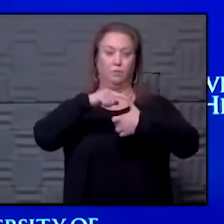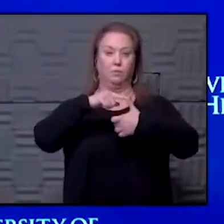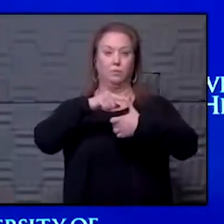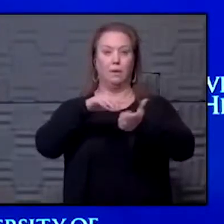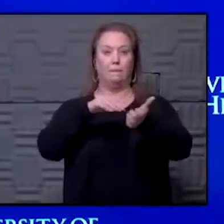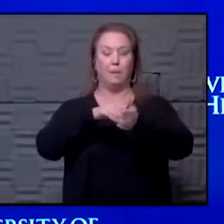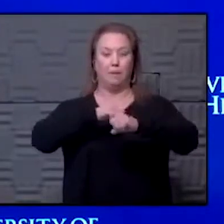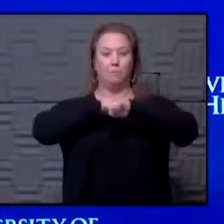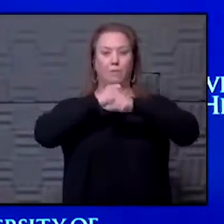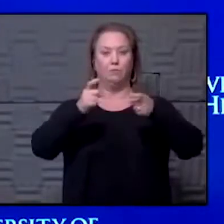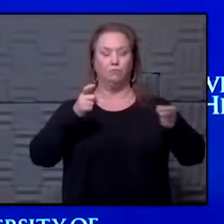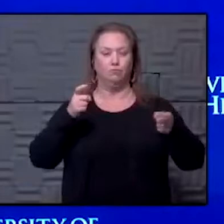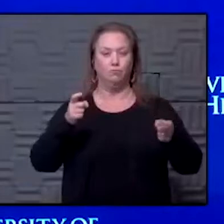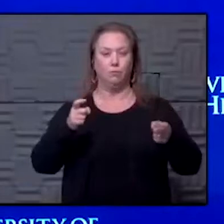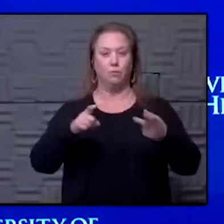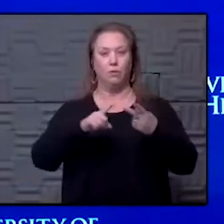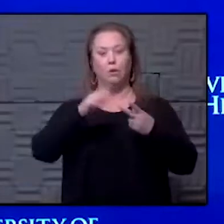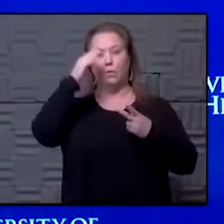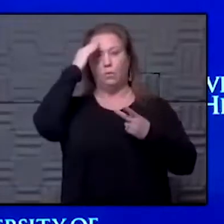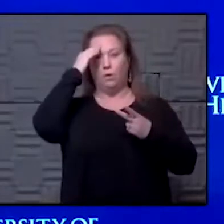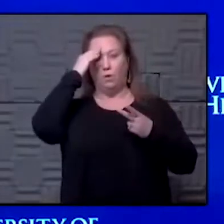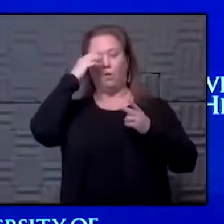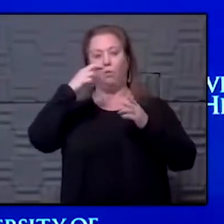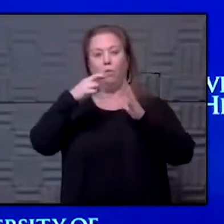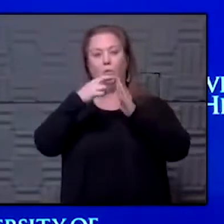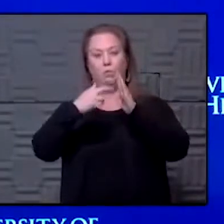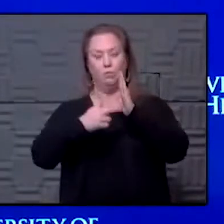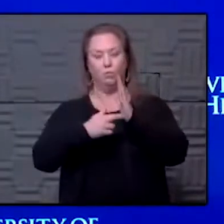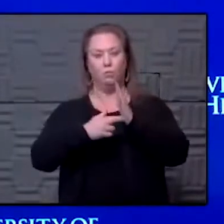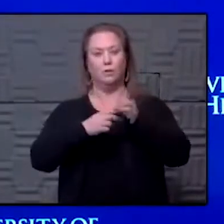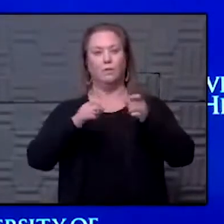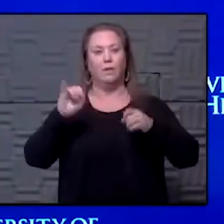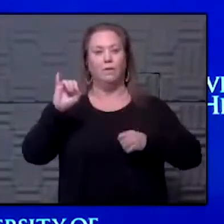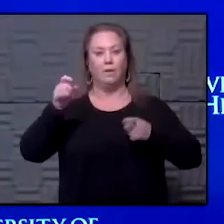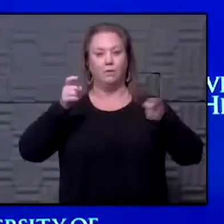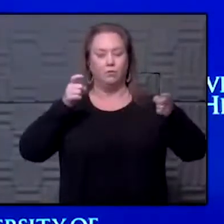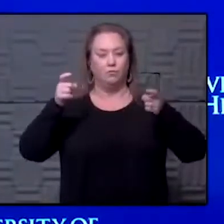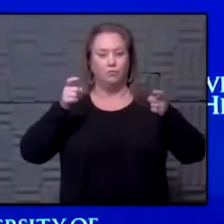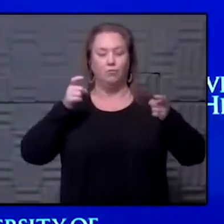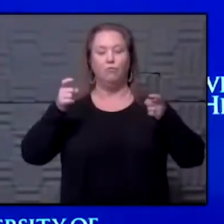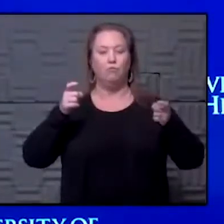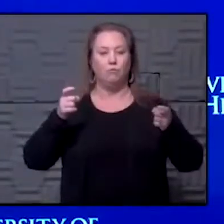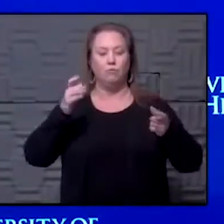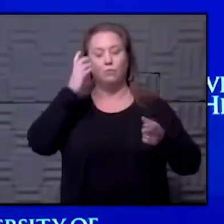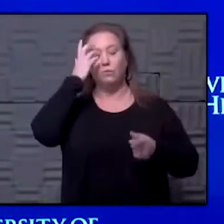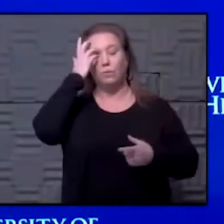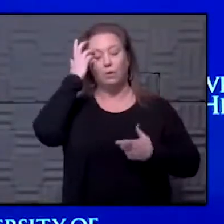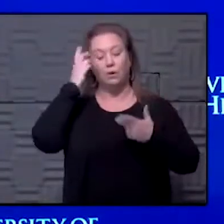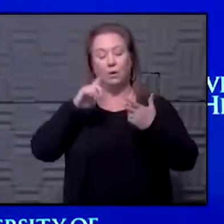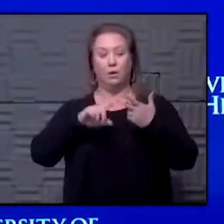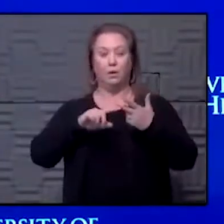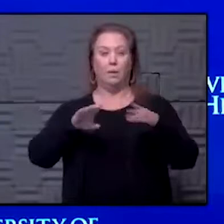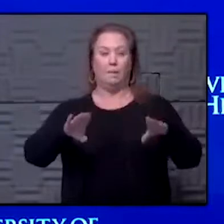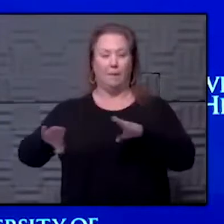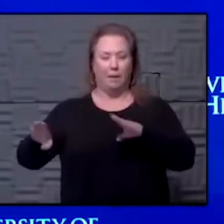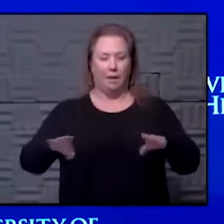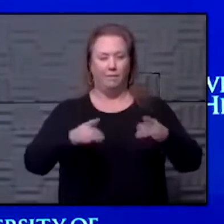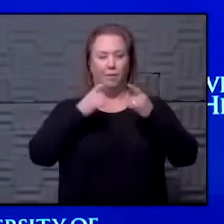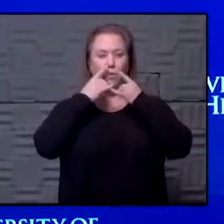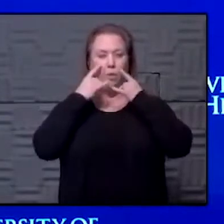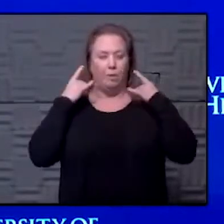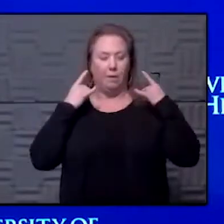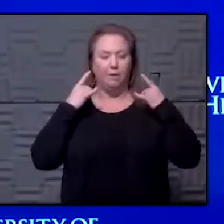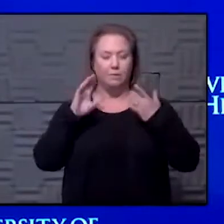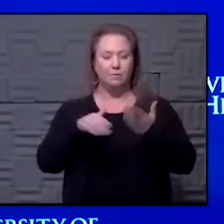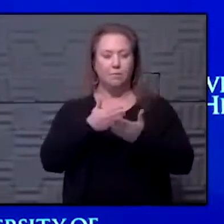medical prevention and control, right? We know how to handle the rules of infection control. They travel with you wherever you go. 2, so behavior, wearing a mask,